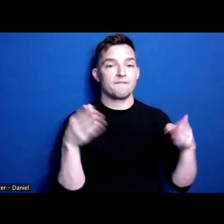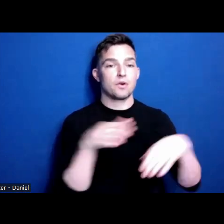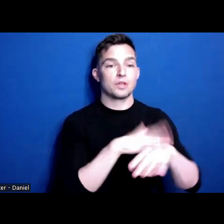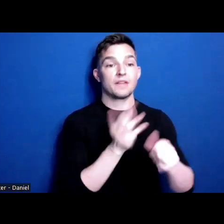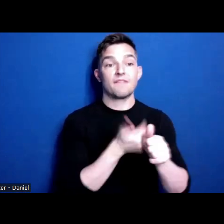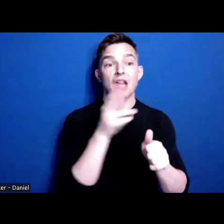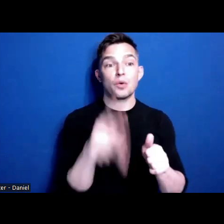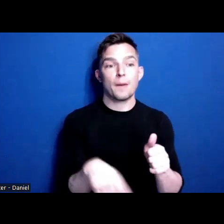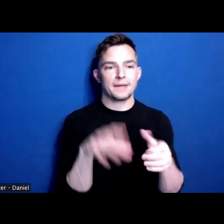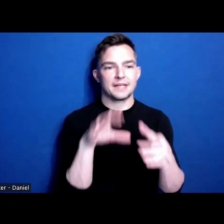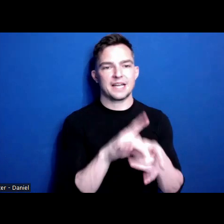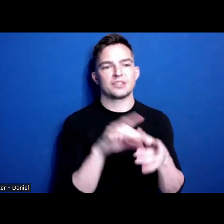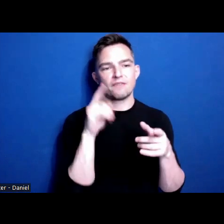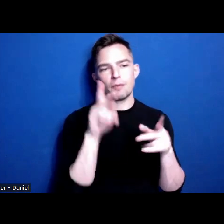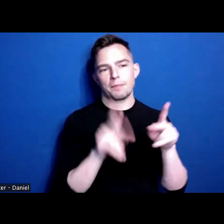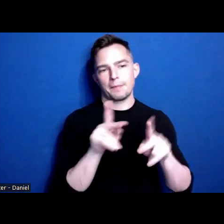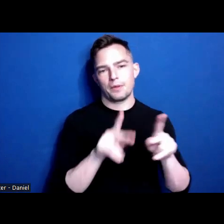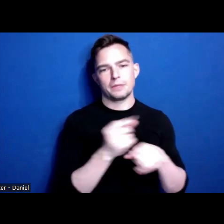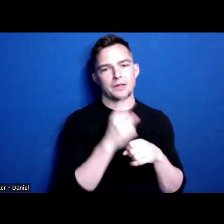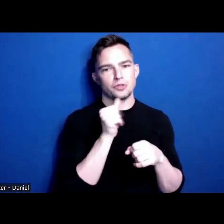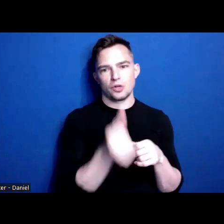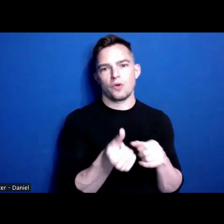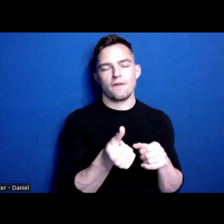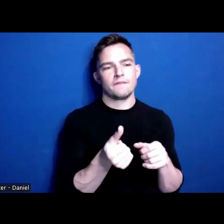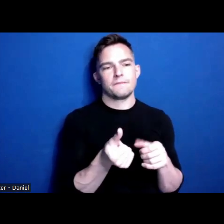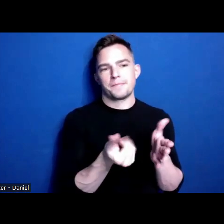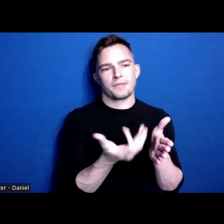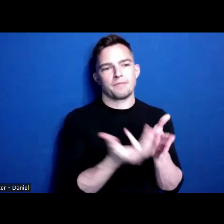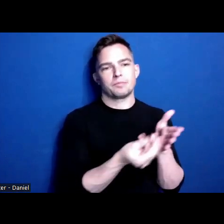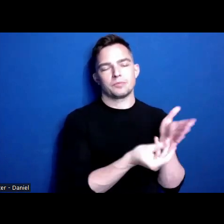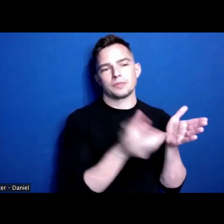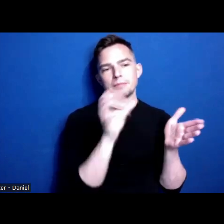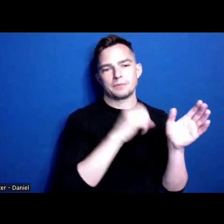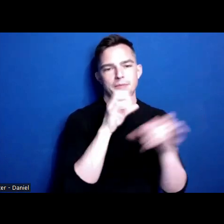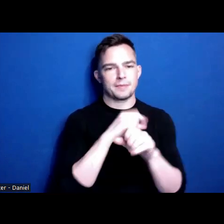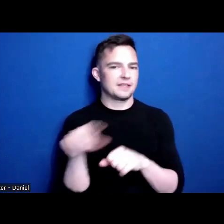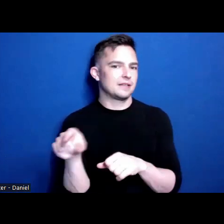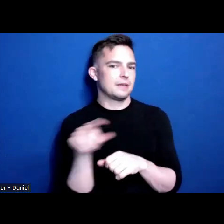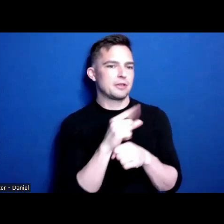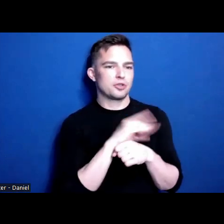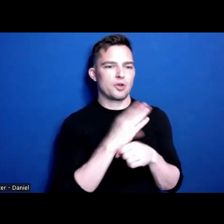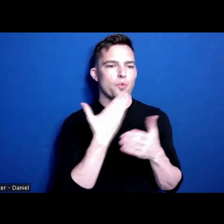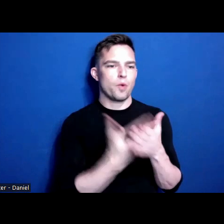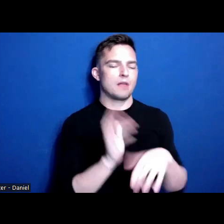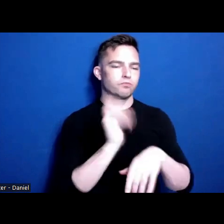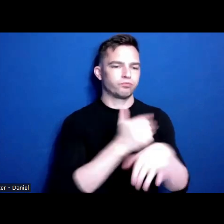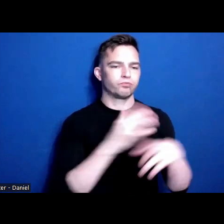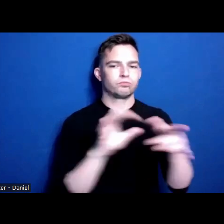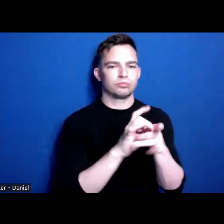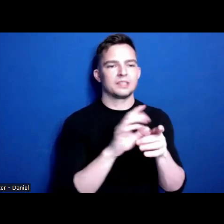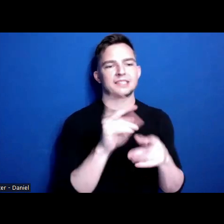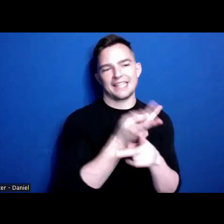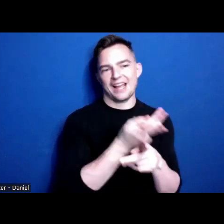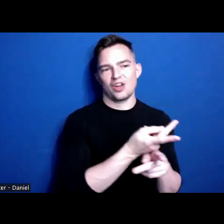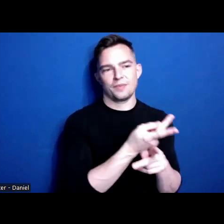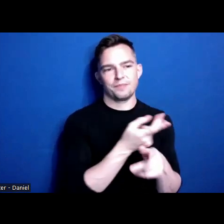follow-up connections for individuals to ensure they don't fall through the cracks and making sure that they are well connected into care.